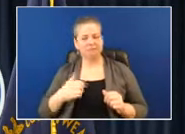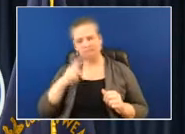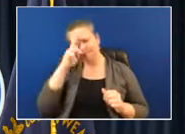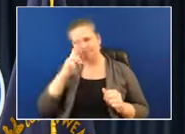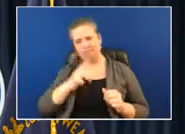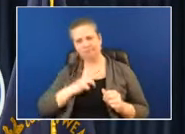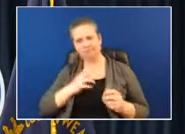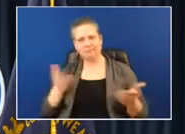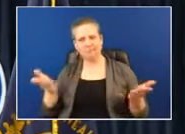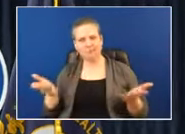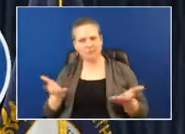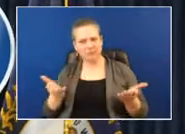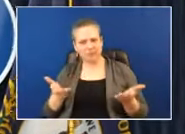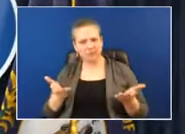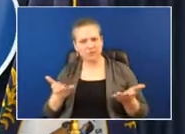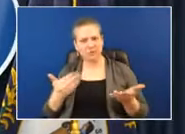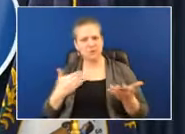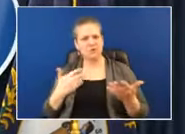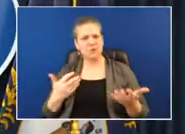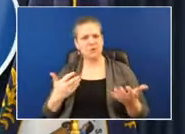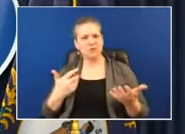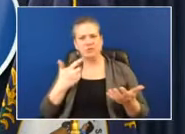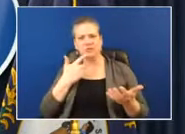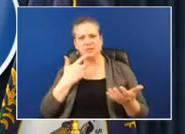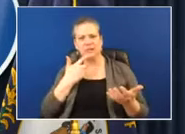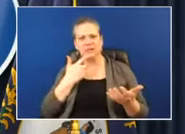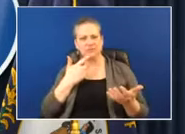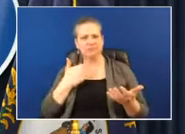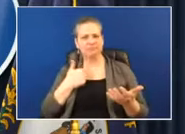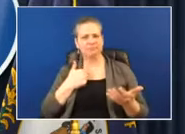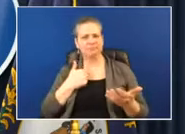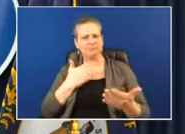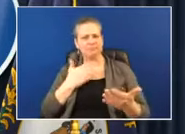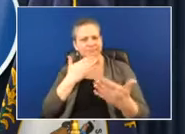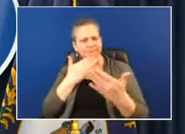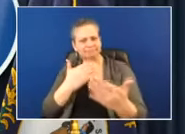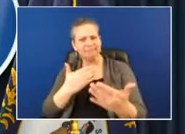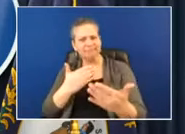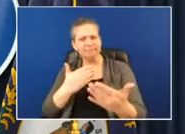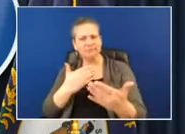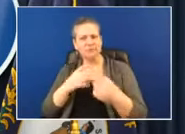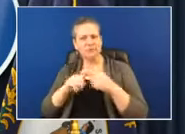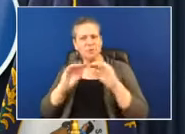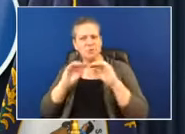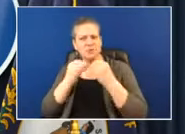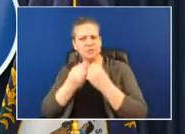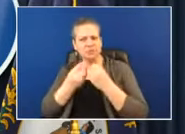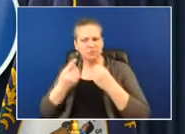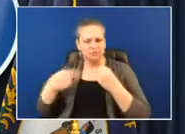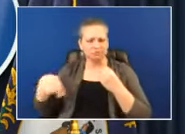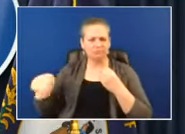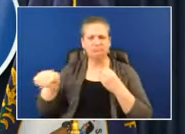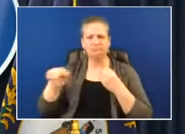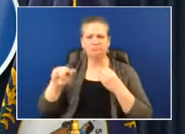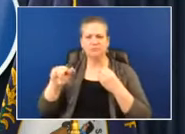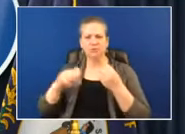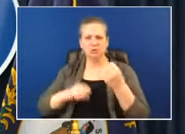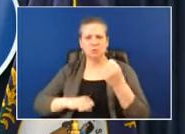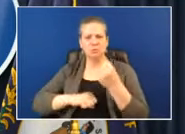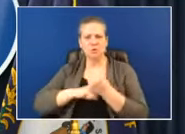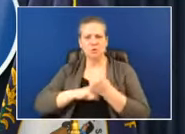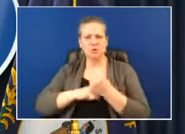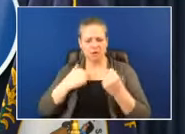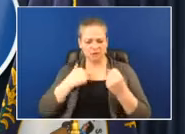a brief expression of gratitude for the organizations that are supporting us and collaborating with us. Firstly, to Governor Beshear and